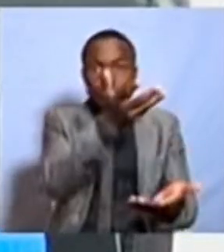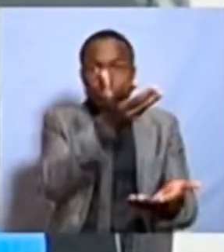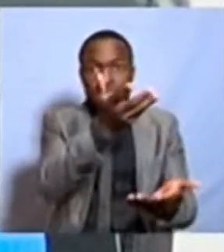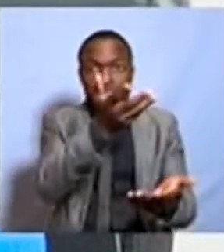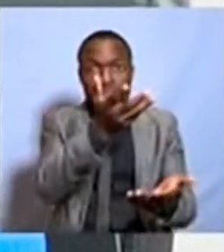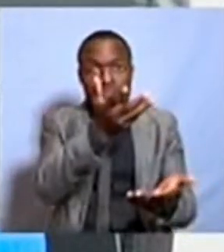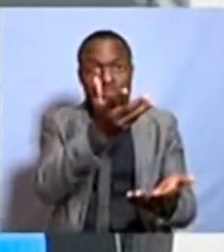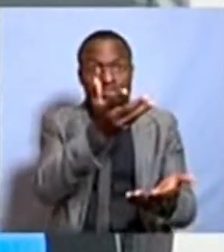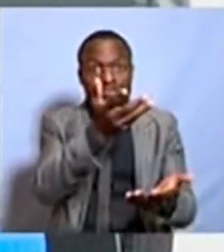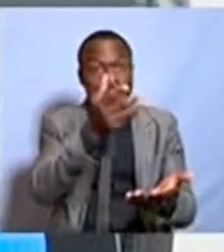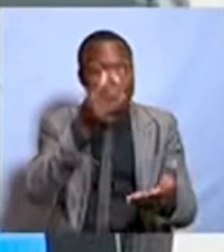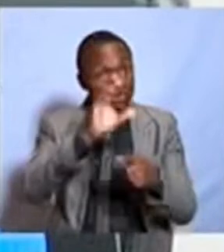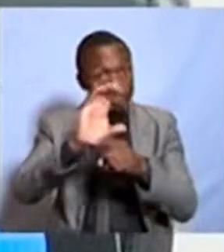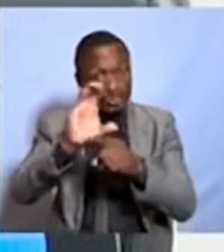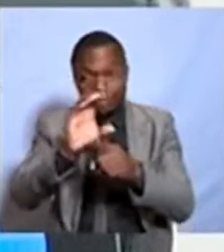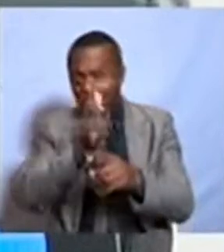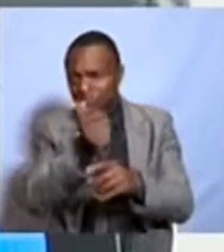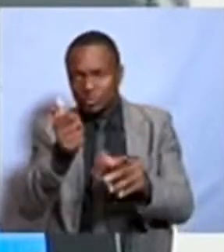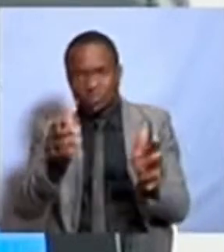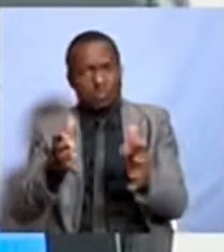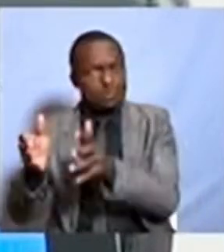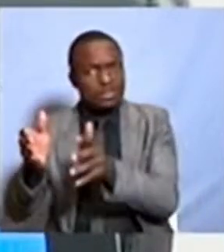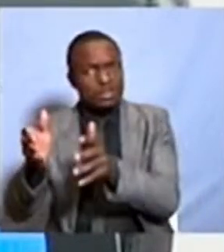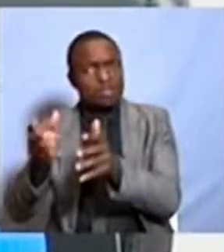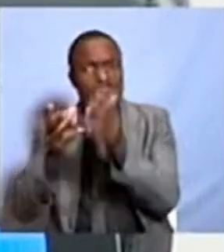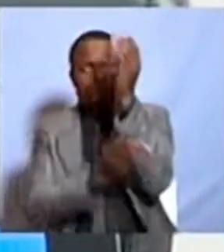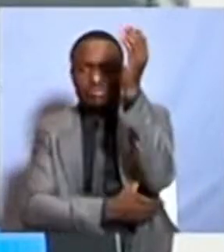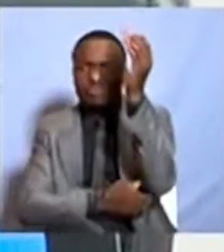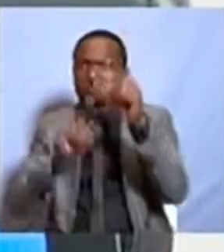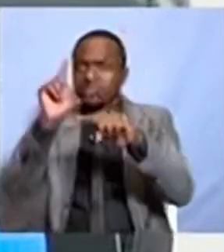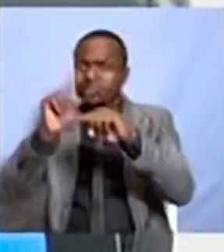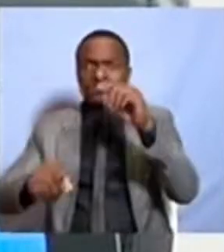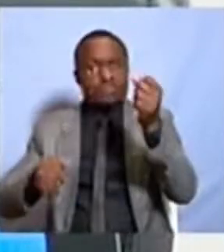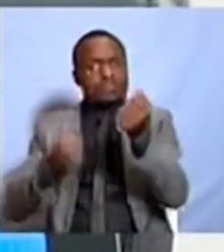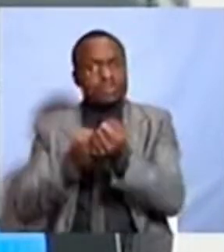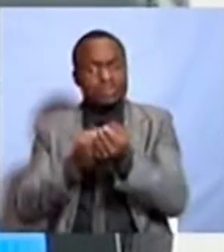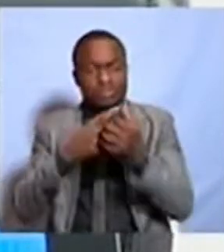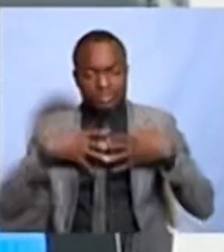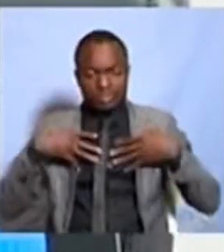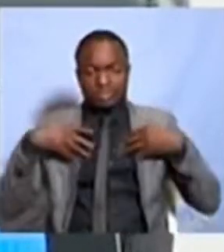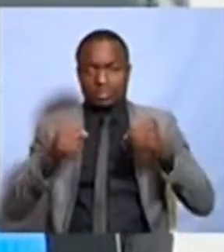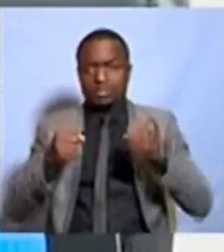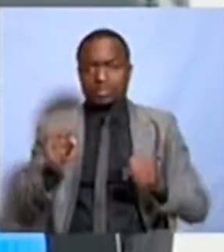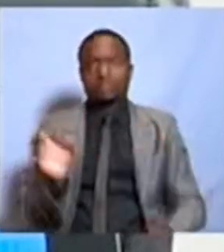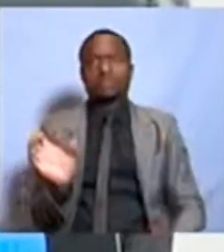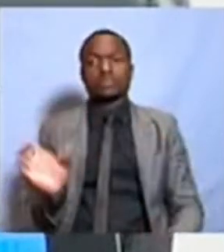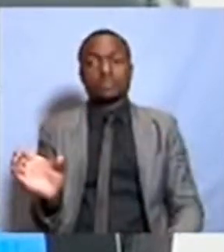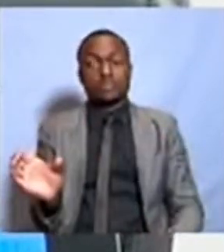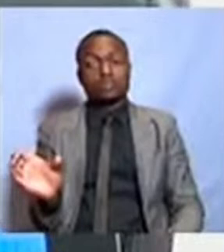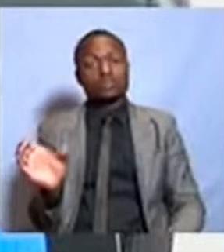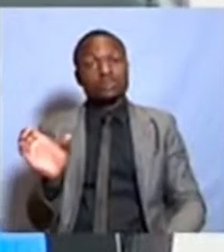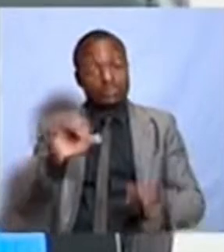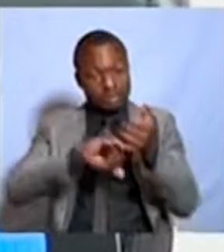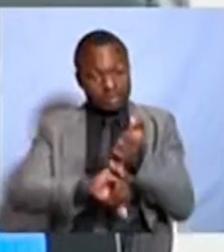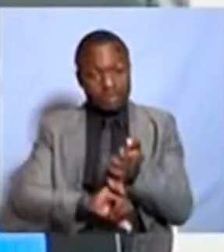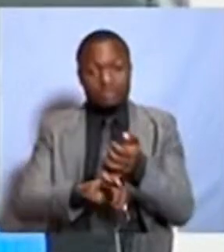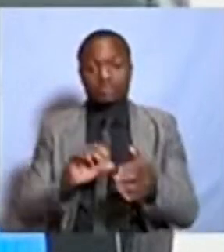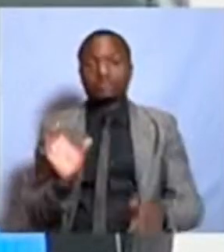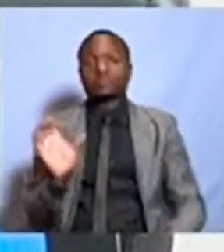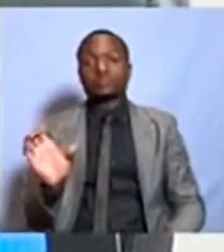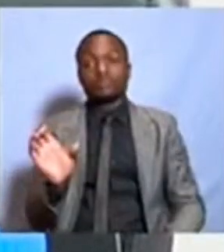On one hand, we are so poor, we can't finance the health sector, the social sector, and so